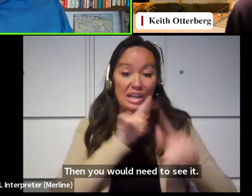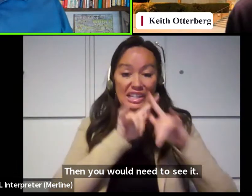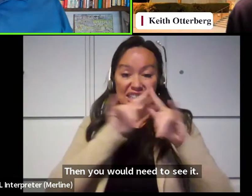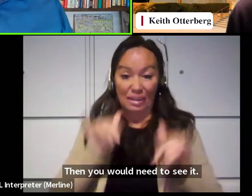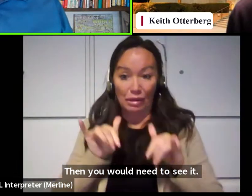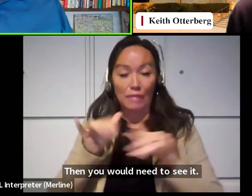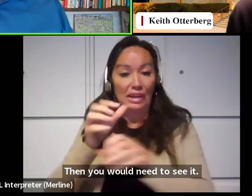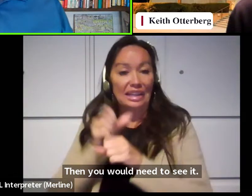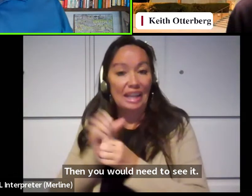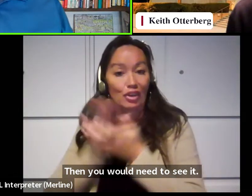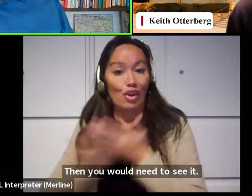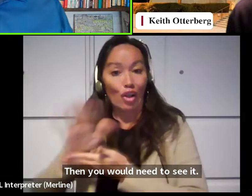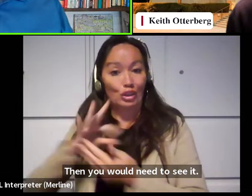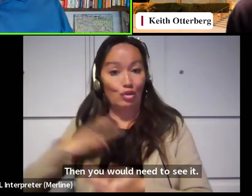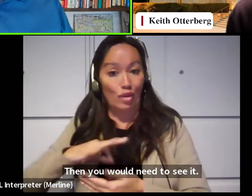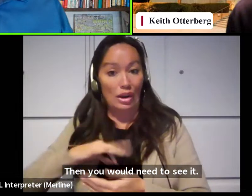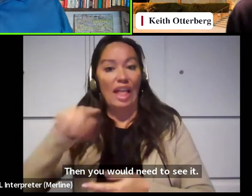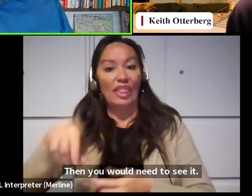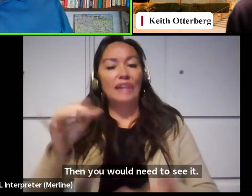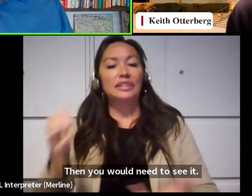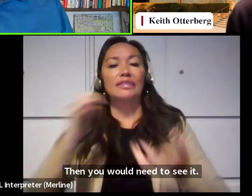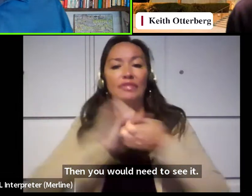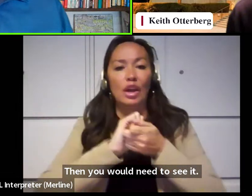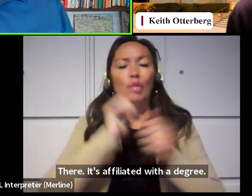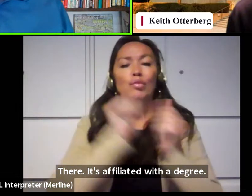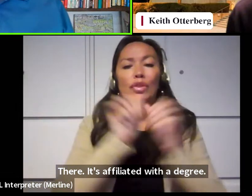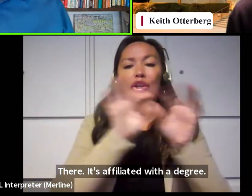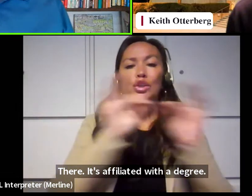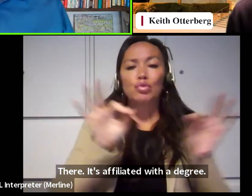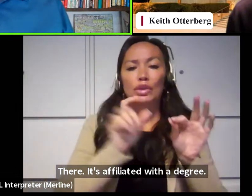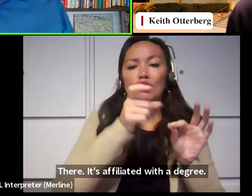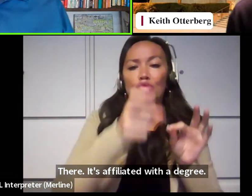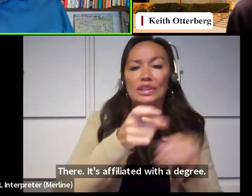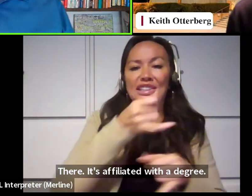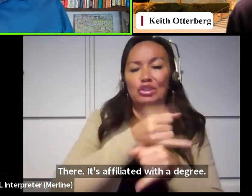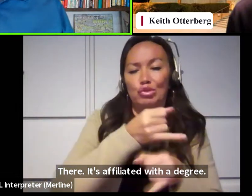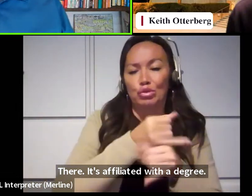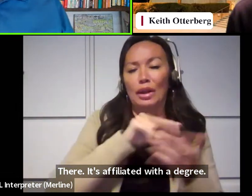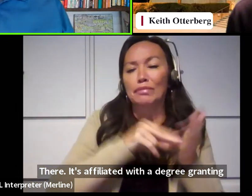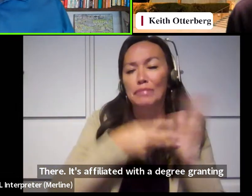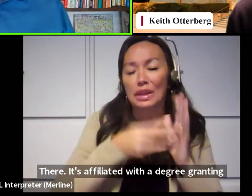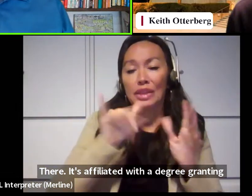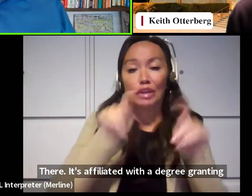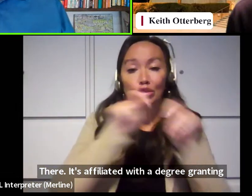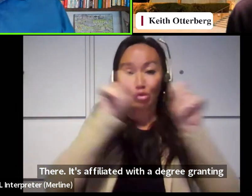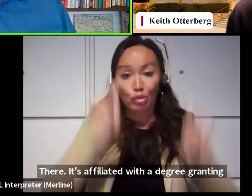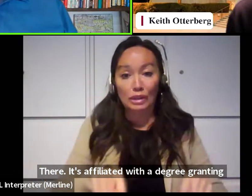it's affiliated with a degree granting institution. So the transcript is